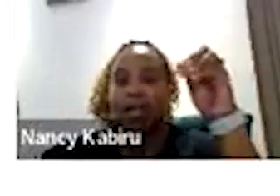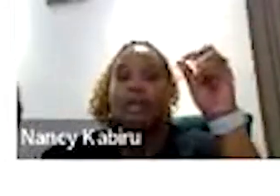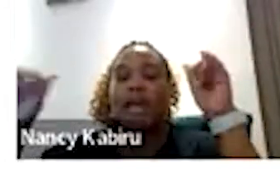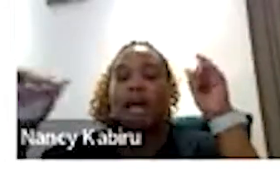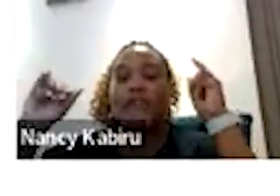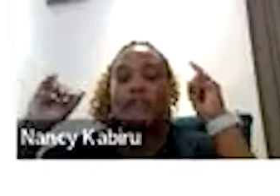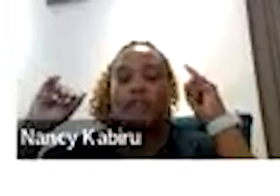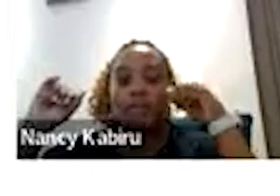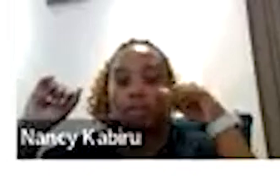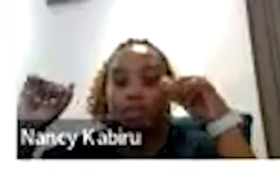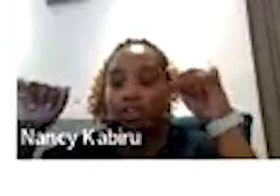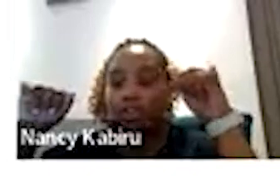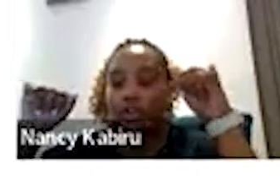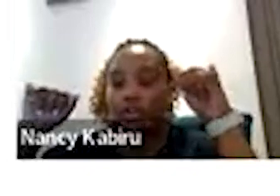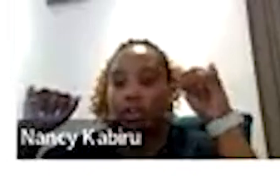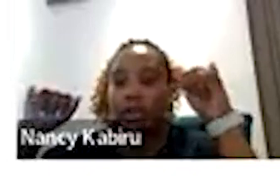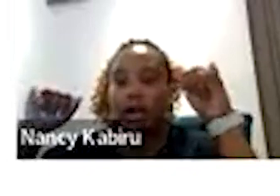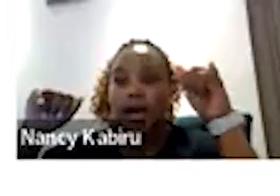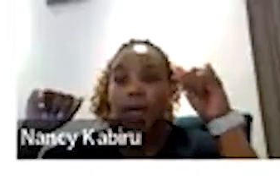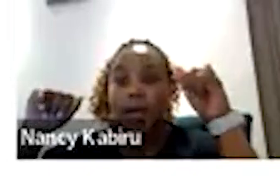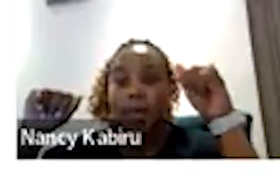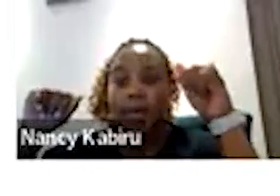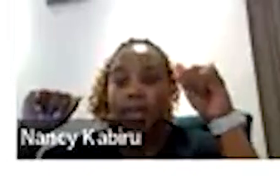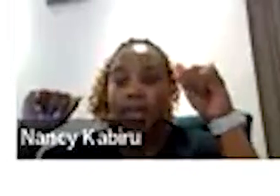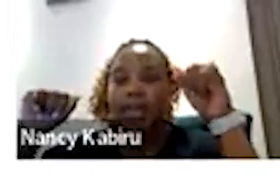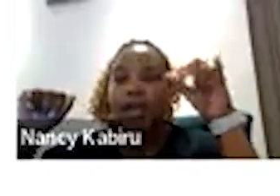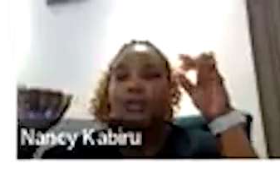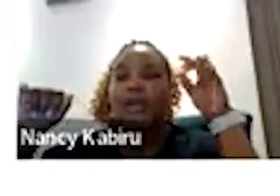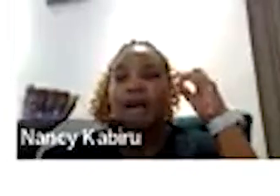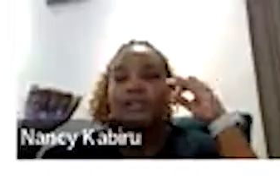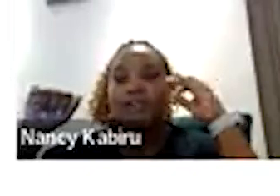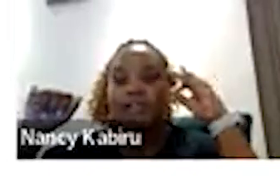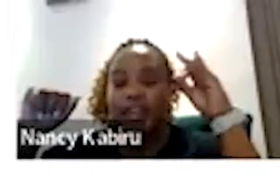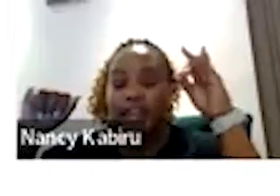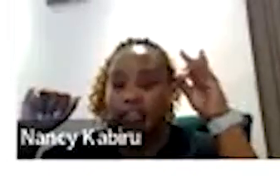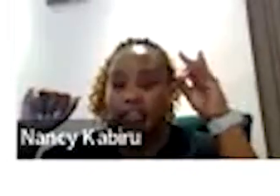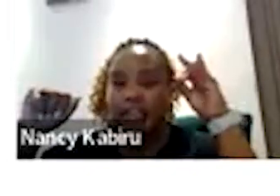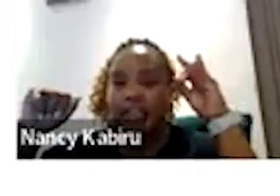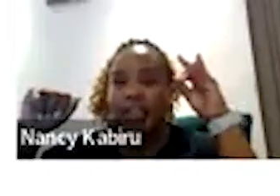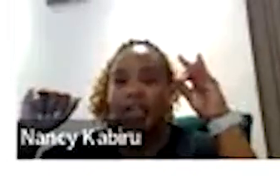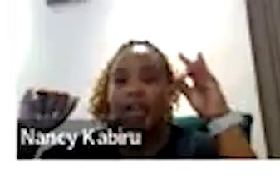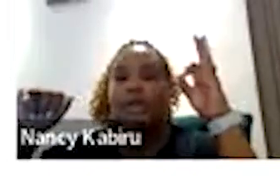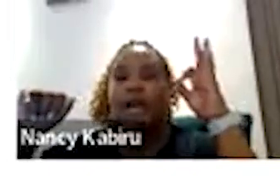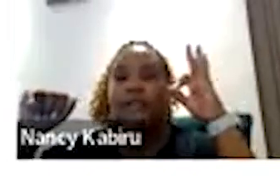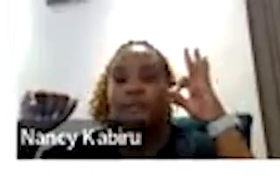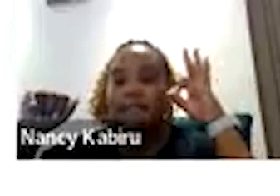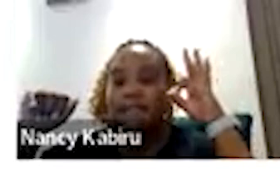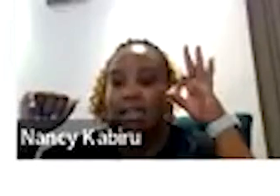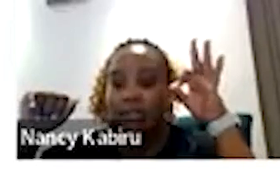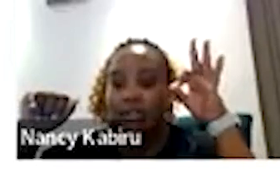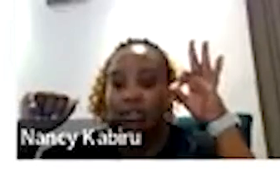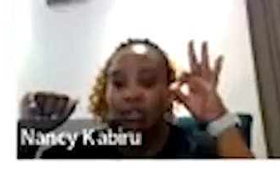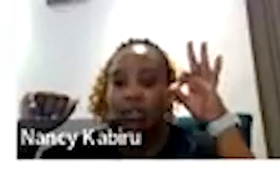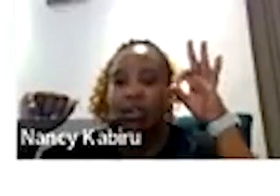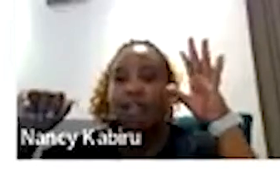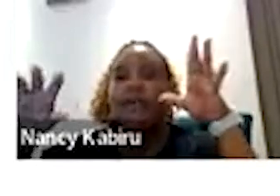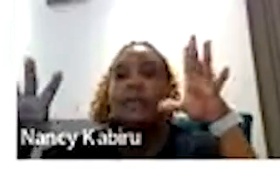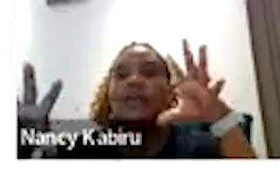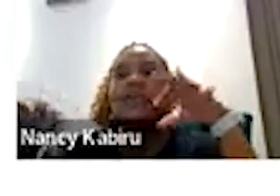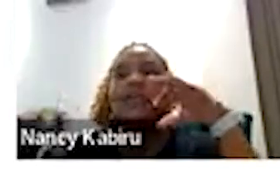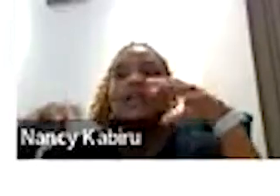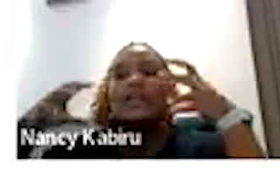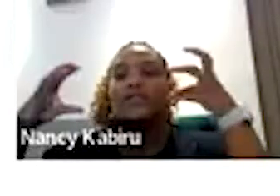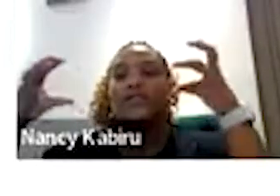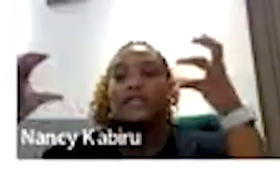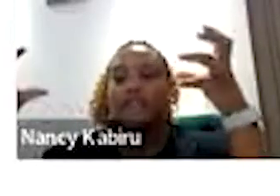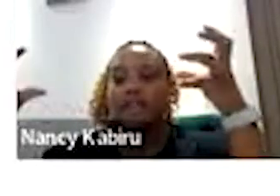disrupted? We have your emotional well-being. We have your thinking. We have your perception, the